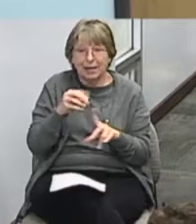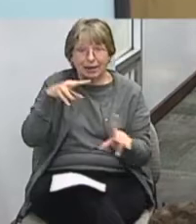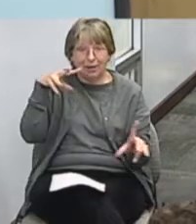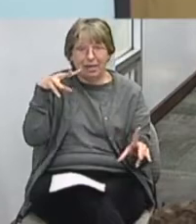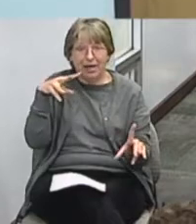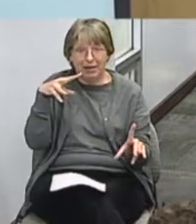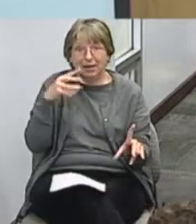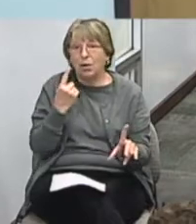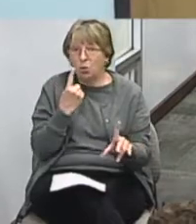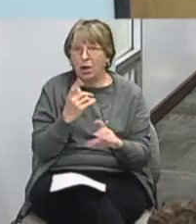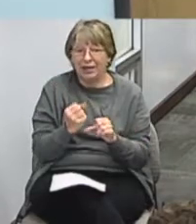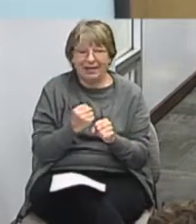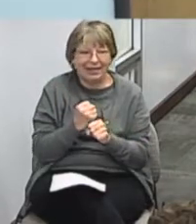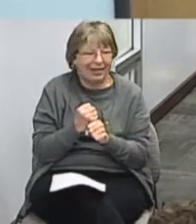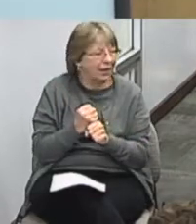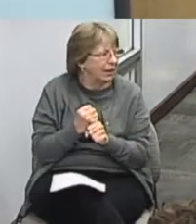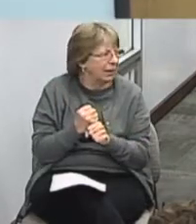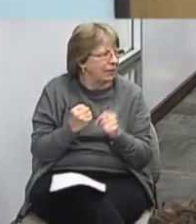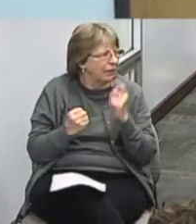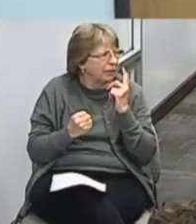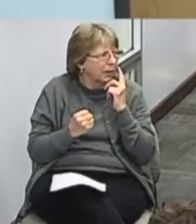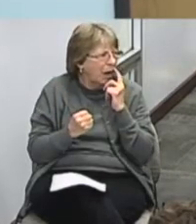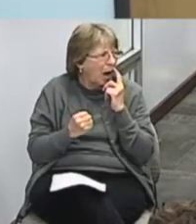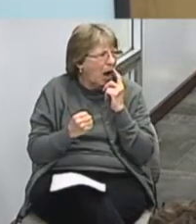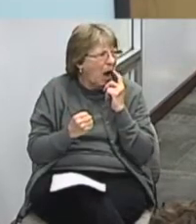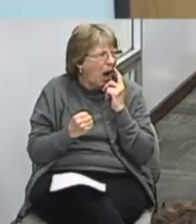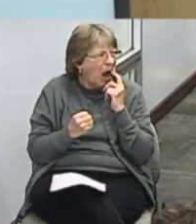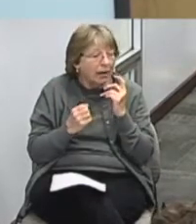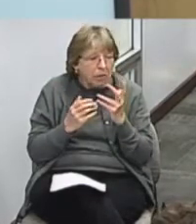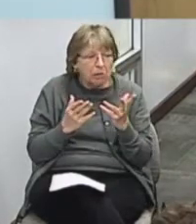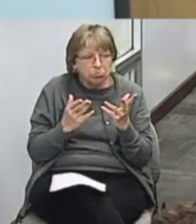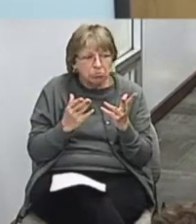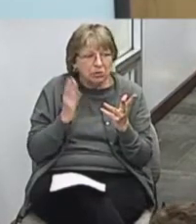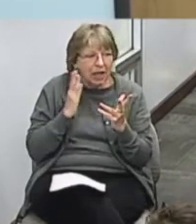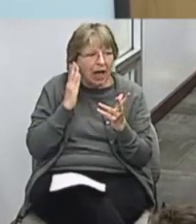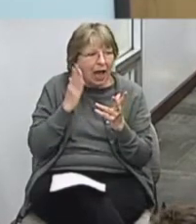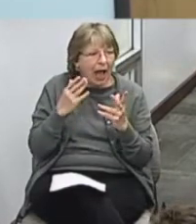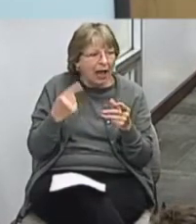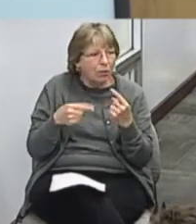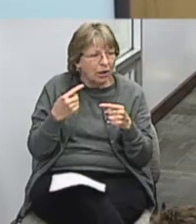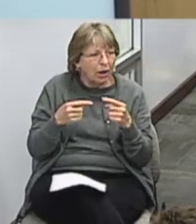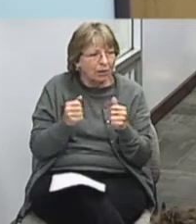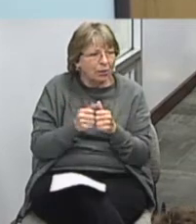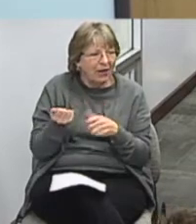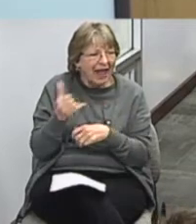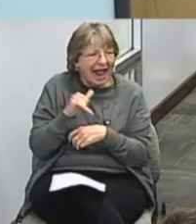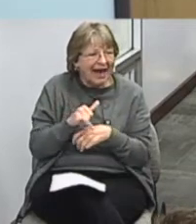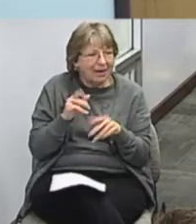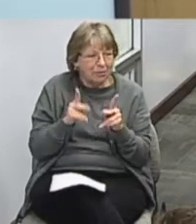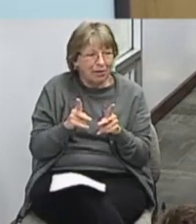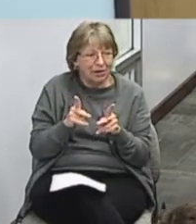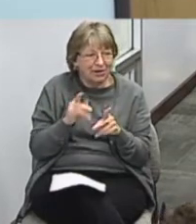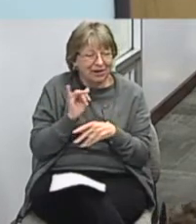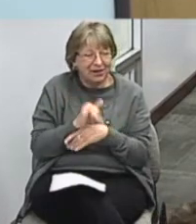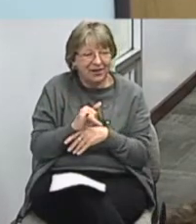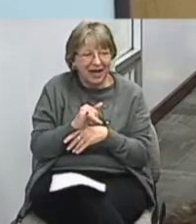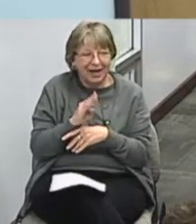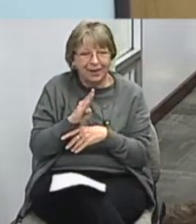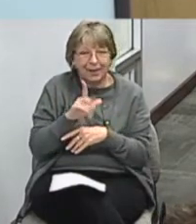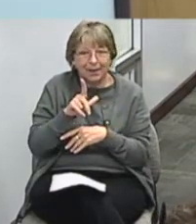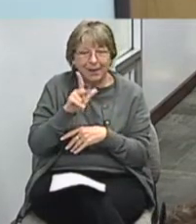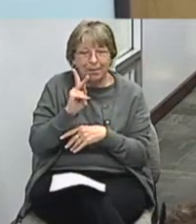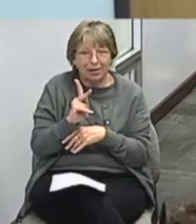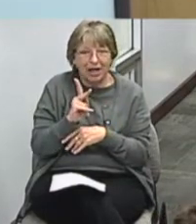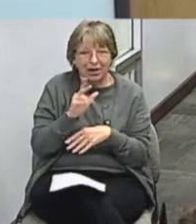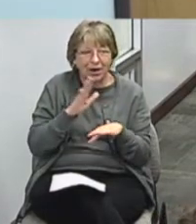Now I would argue with anyone that the block between Avenue A and B on Main Street is